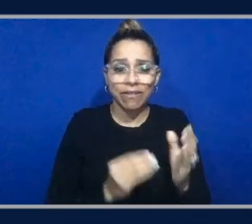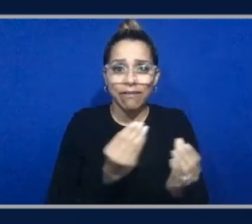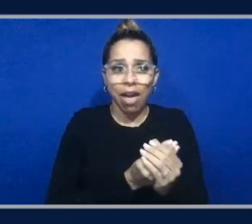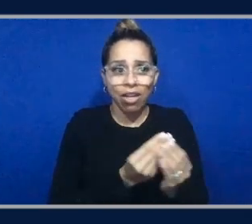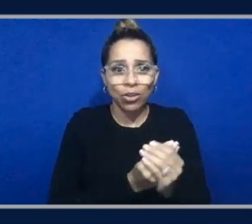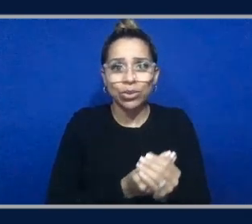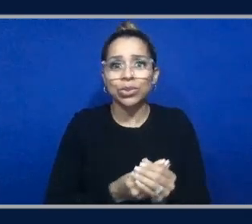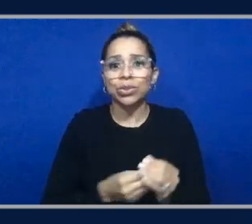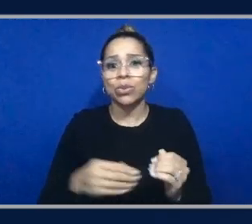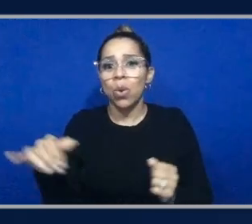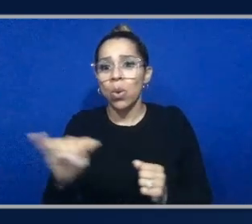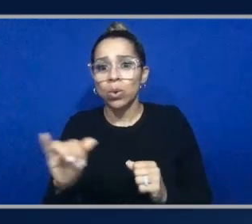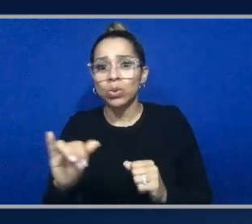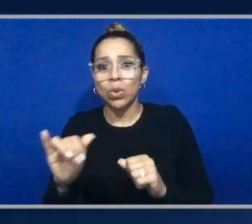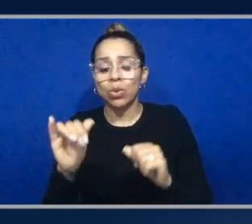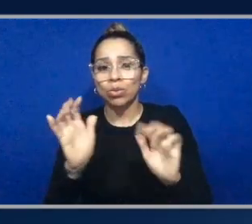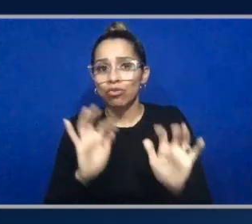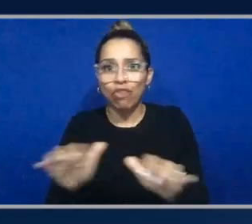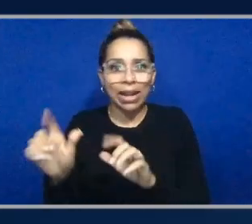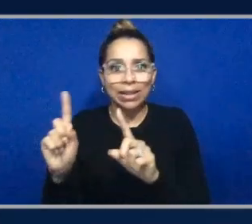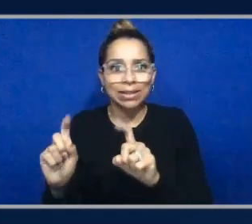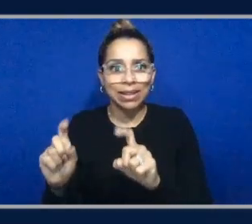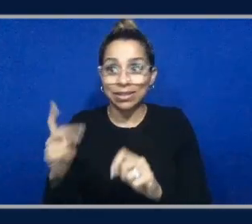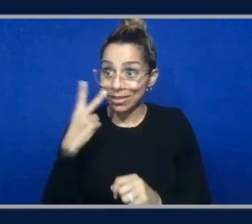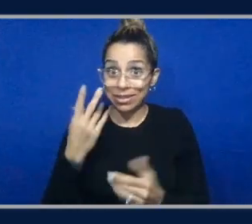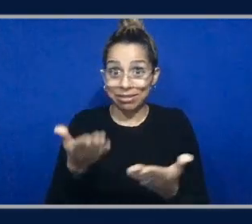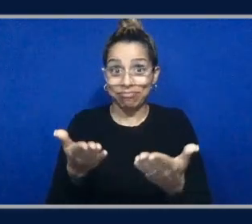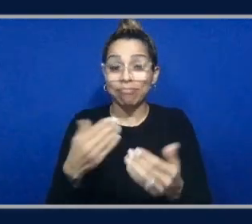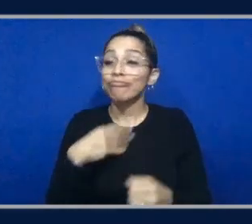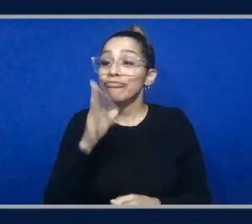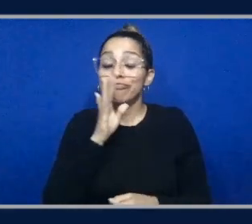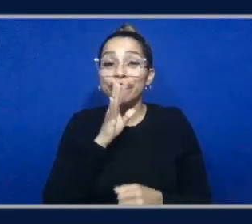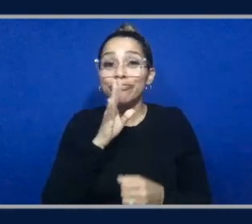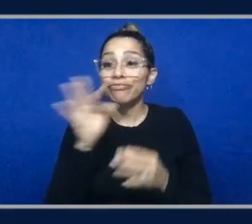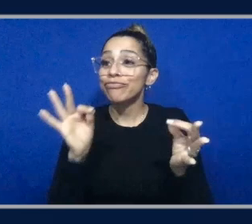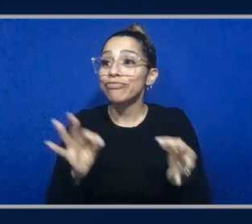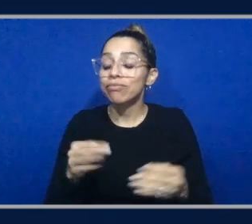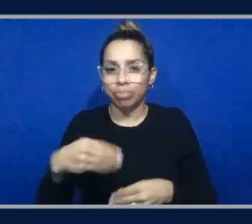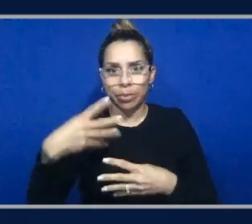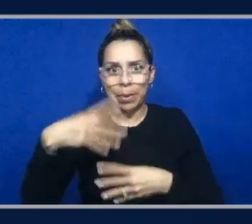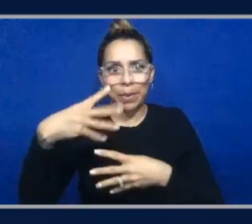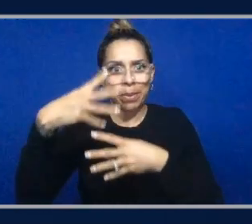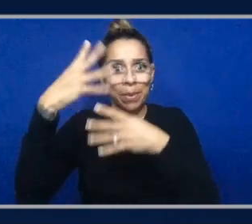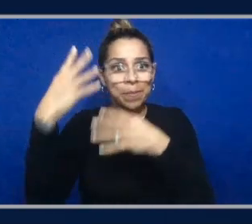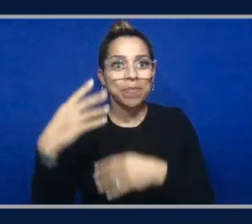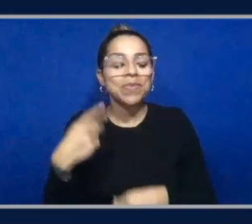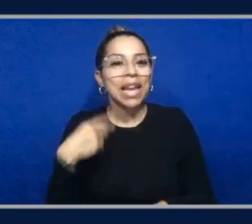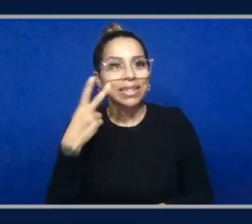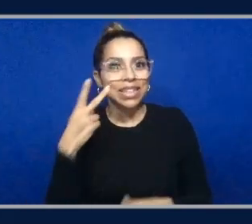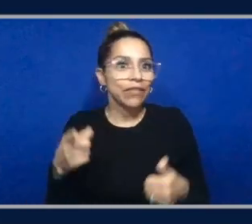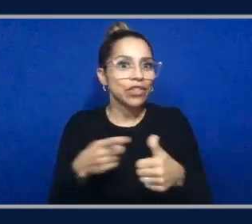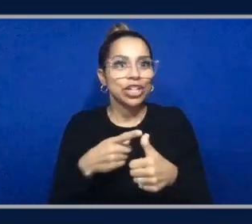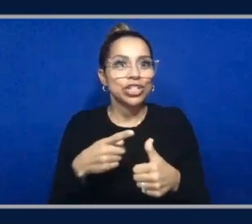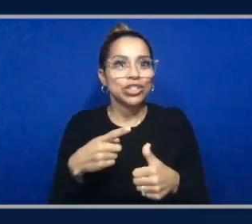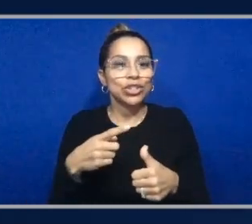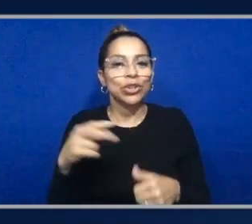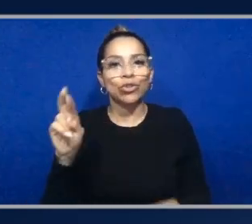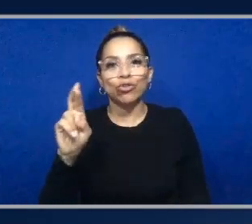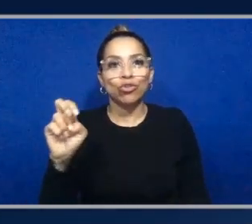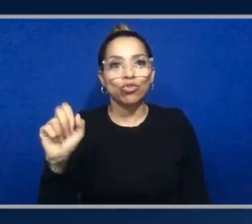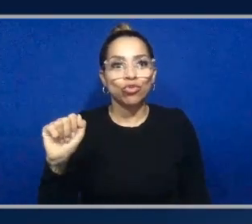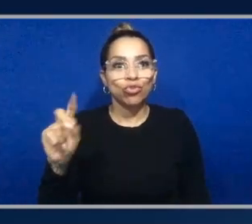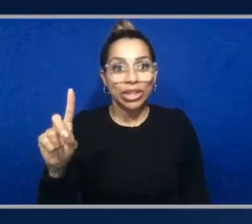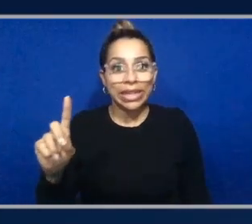in, even as I speak here. Yes. I see my first README popped up. So we went from this